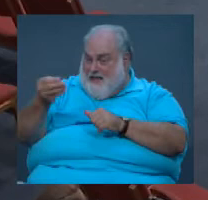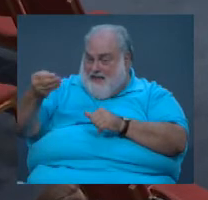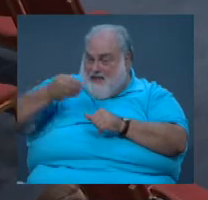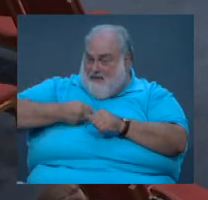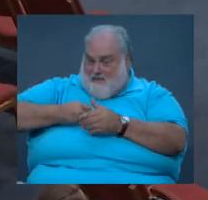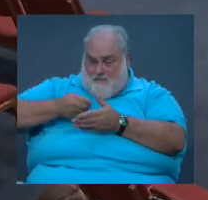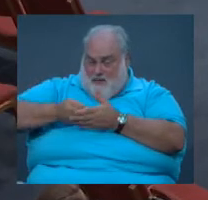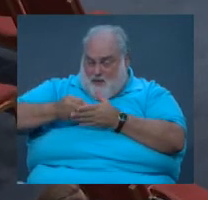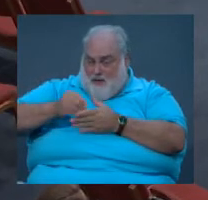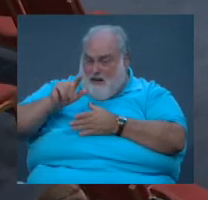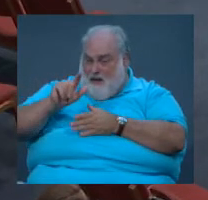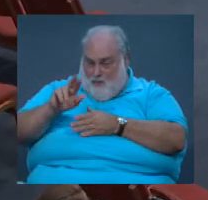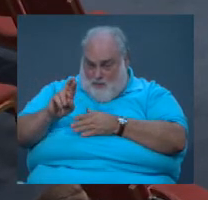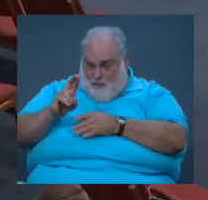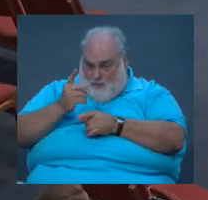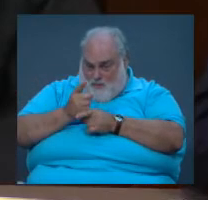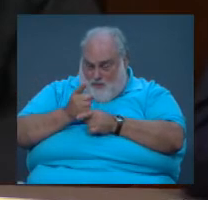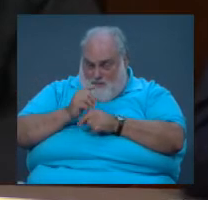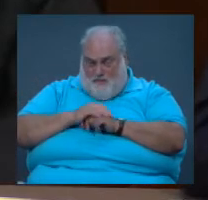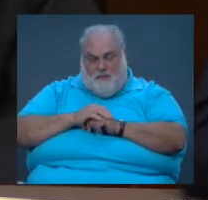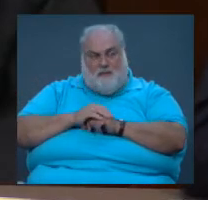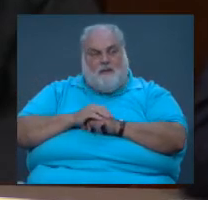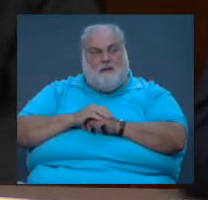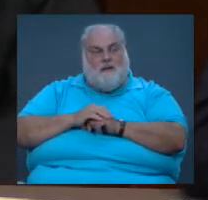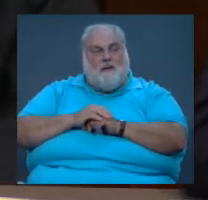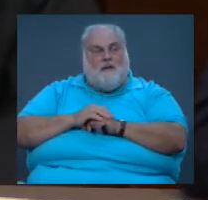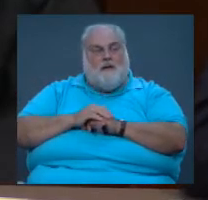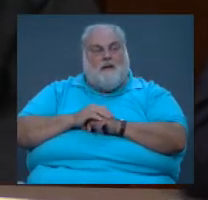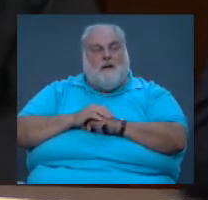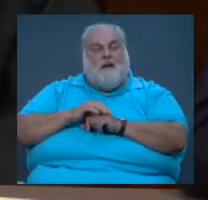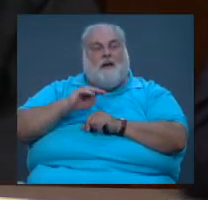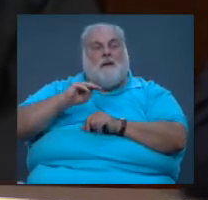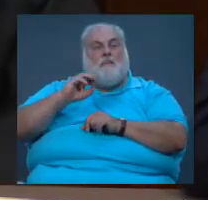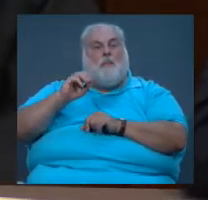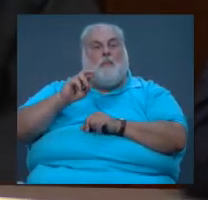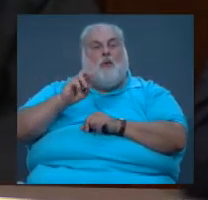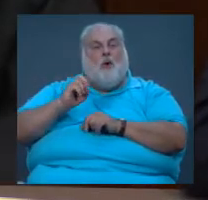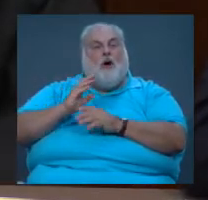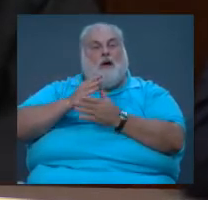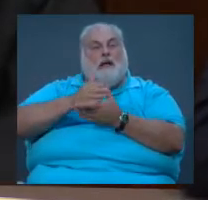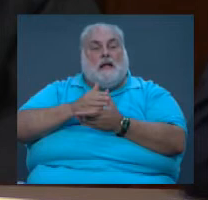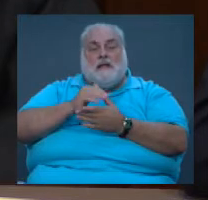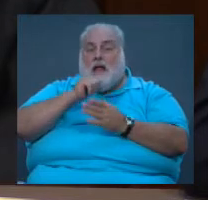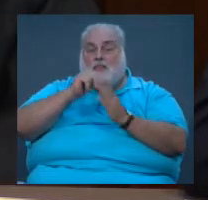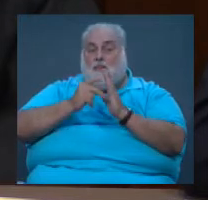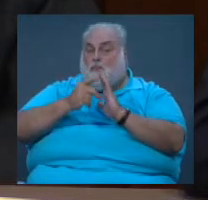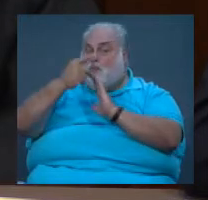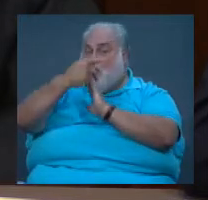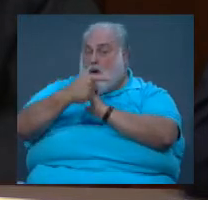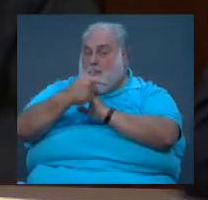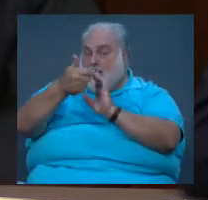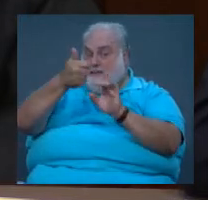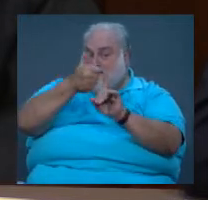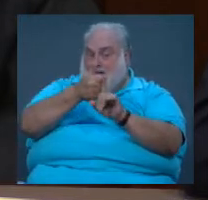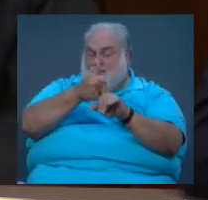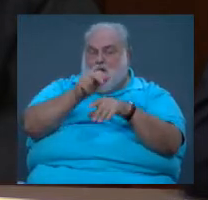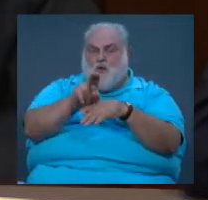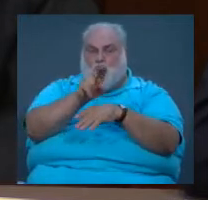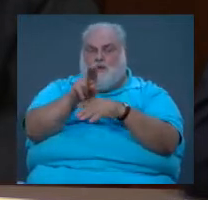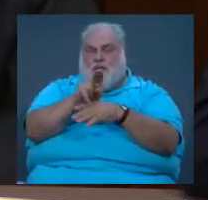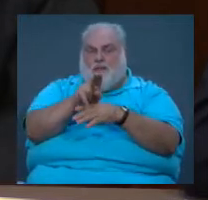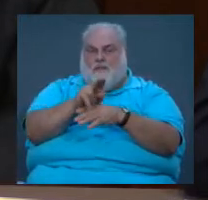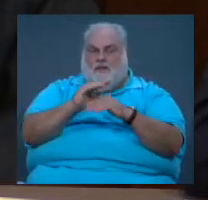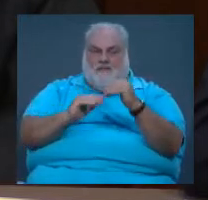Rock? Not the programming, but if they use the facility,